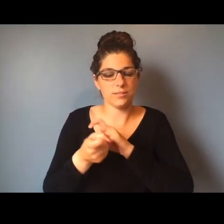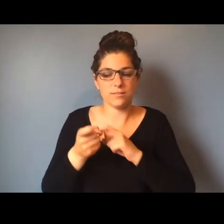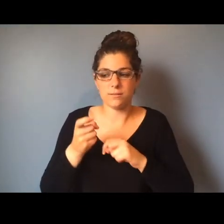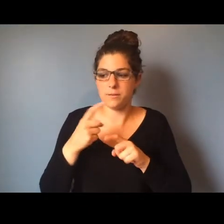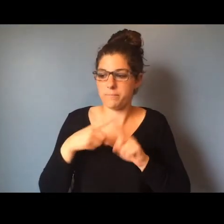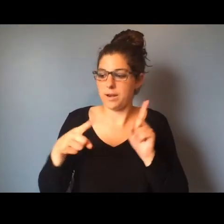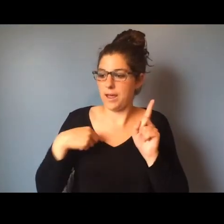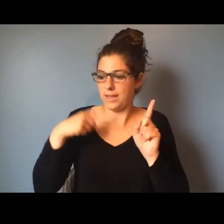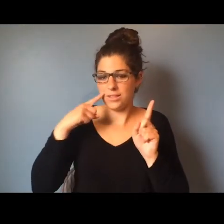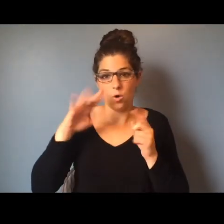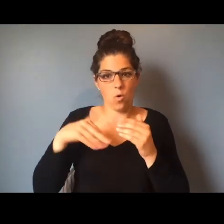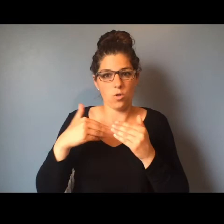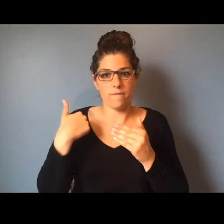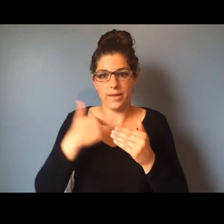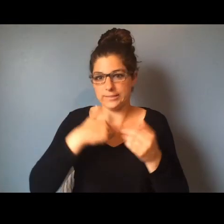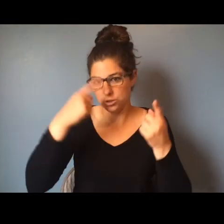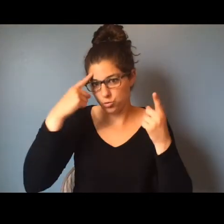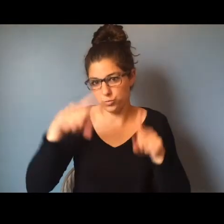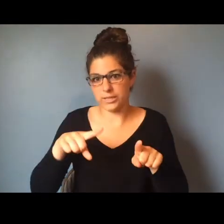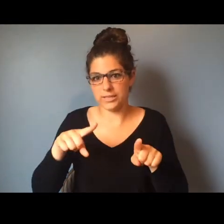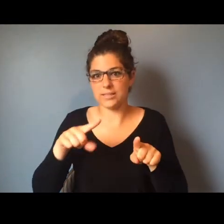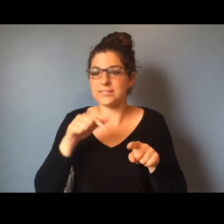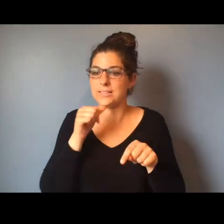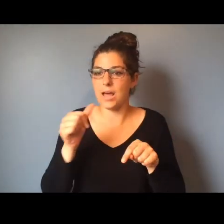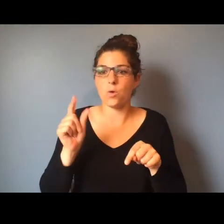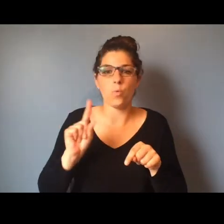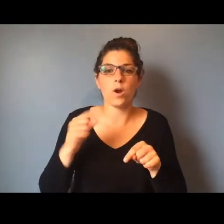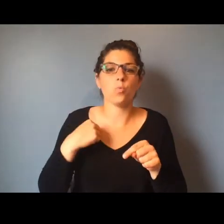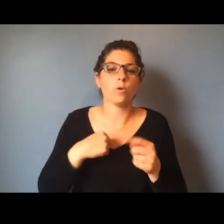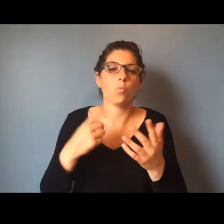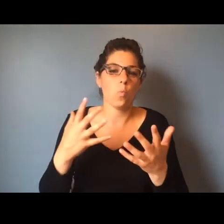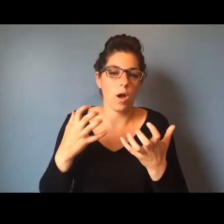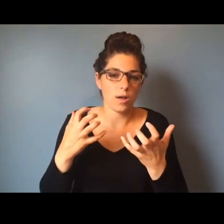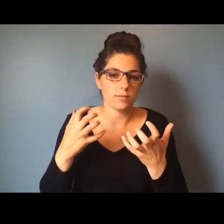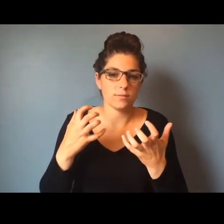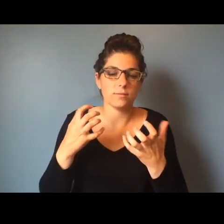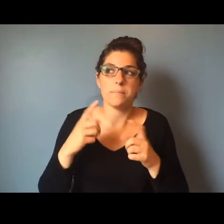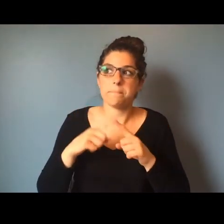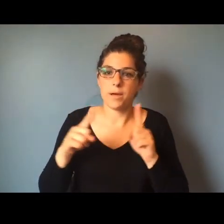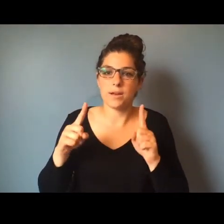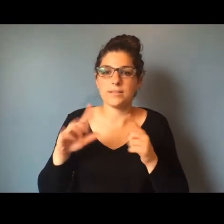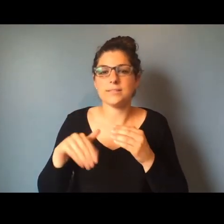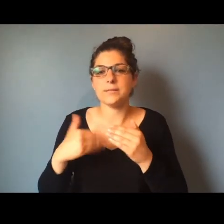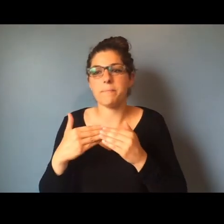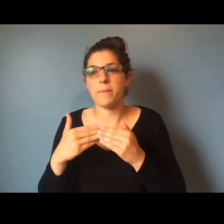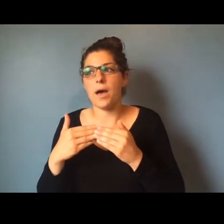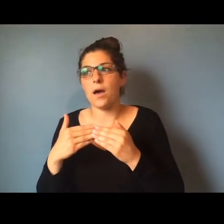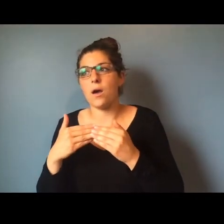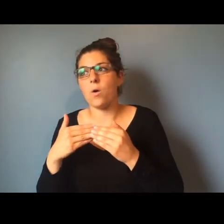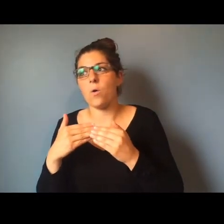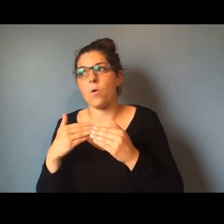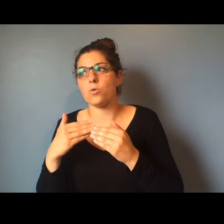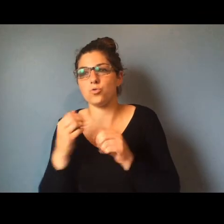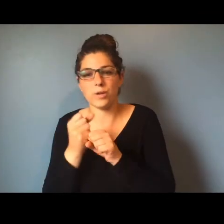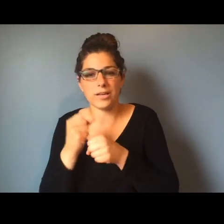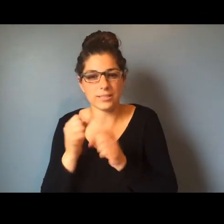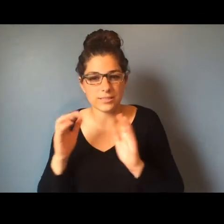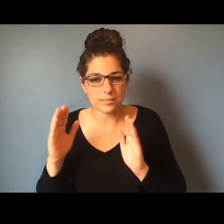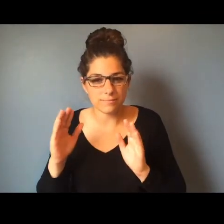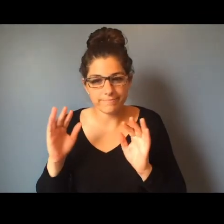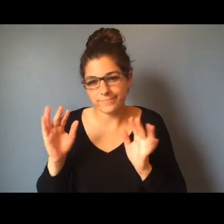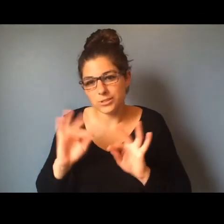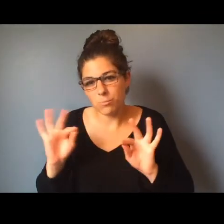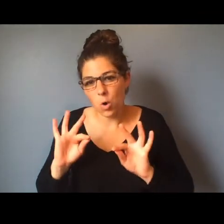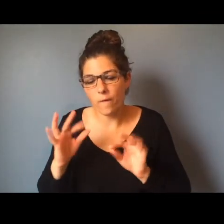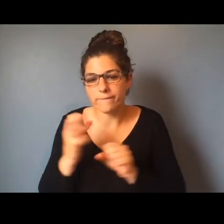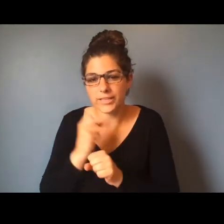I think that all of us can agree that it's not where we want it to be. But it's all about kind of creating small victories each and every